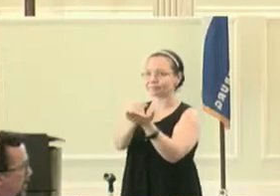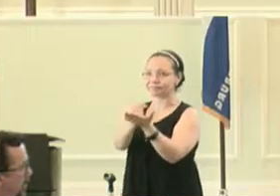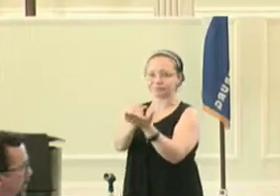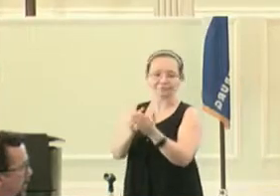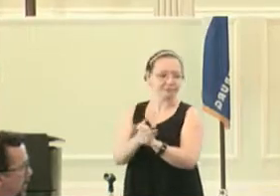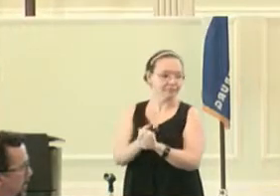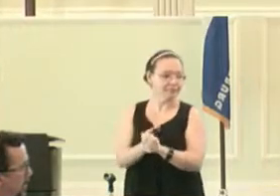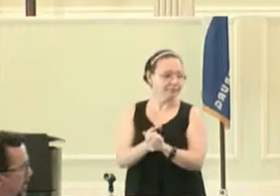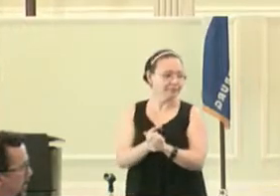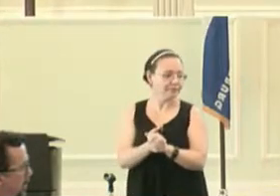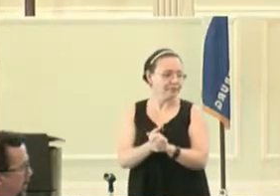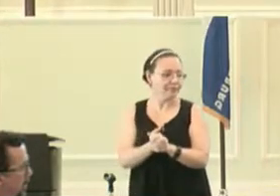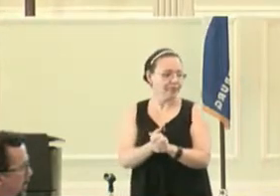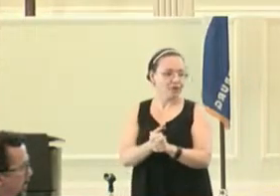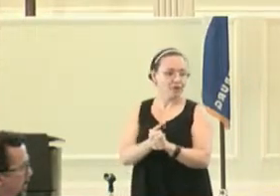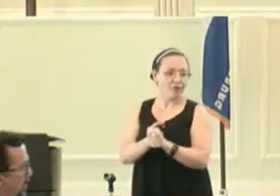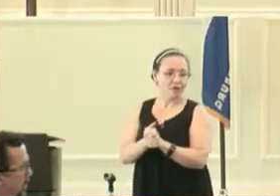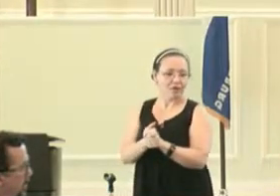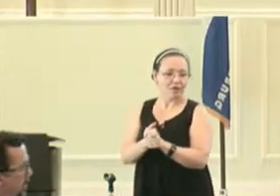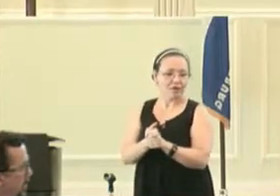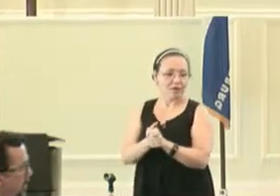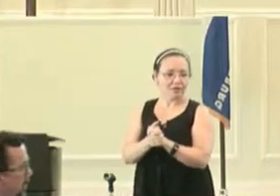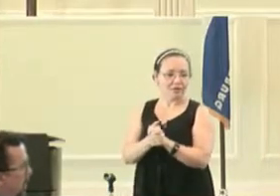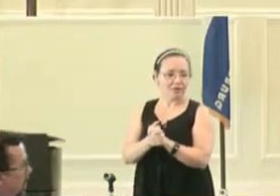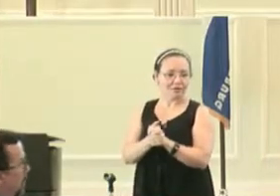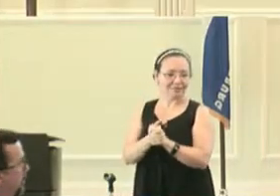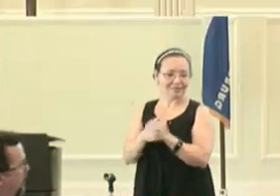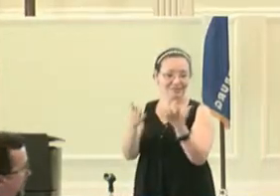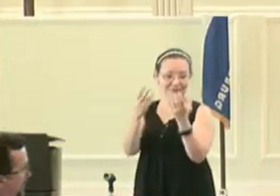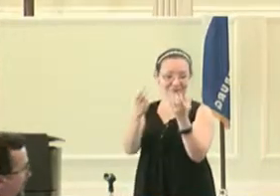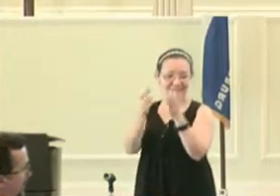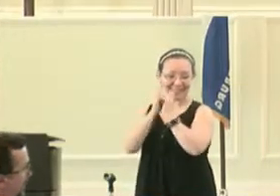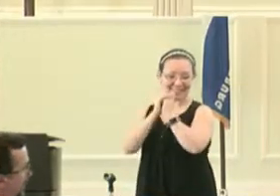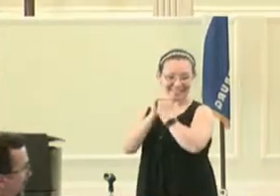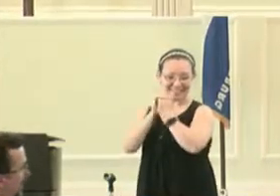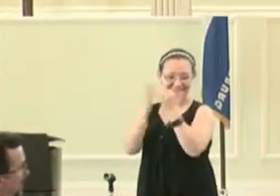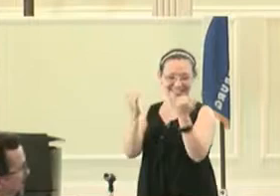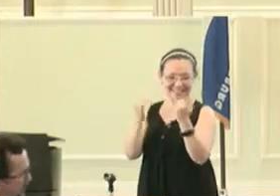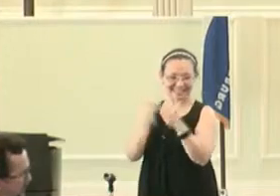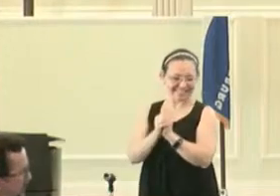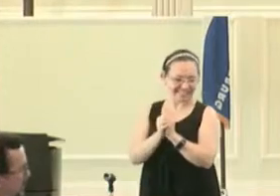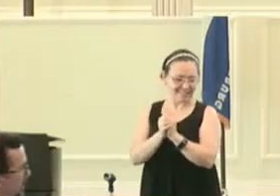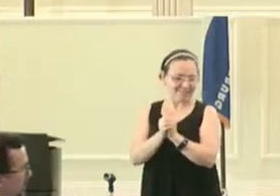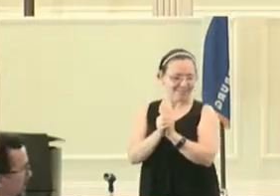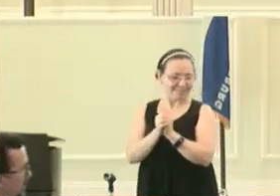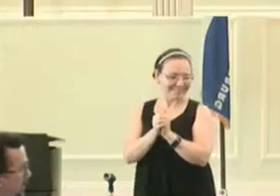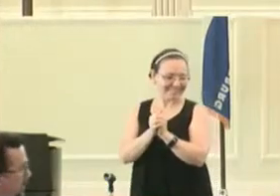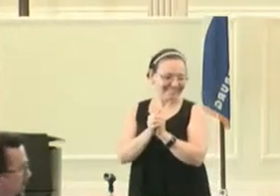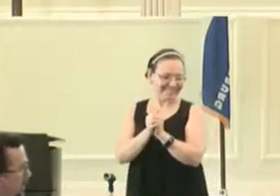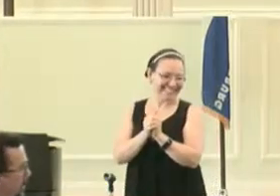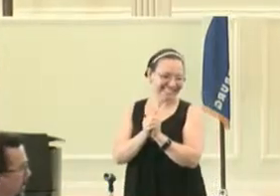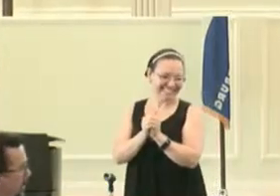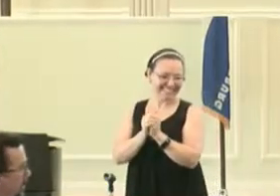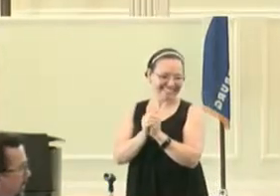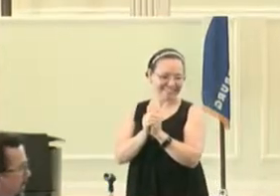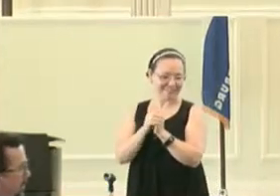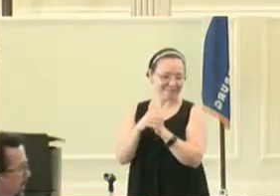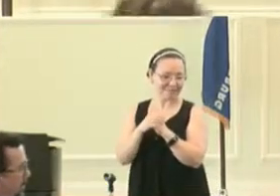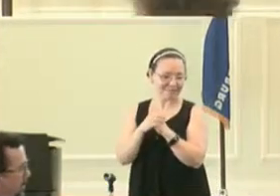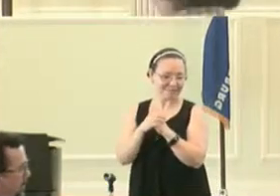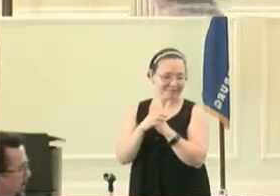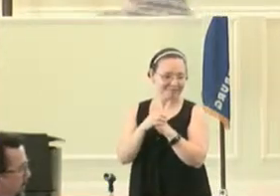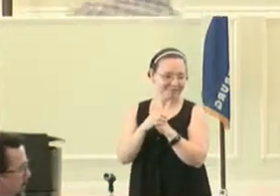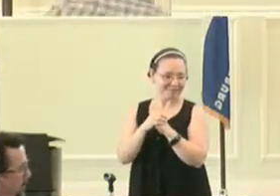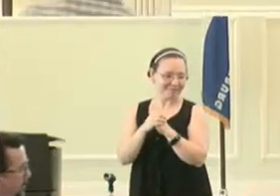Right. Caleb, you want to have prayer? No? Oh, okay. Who wants to do prayer? You okay? Come on, you